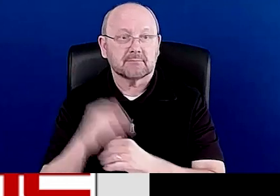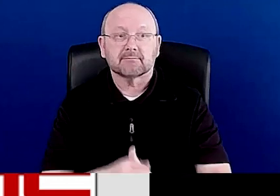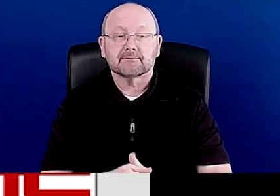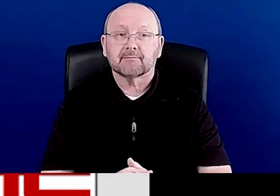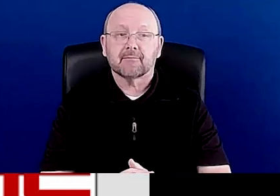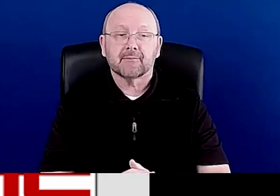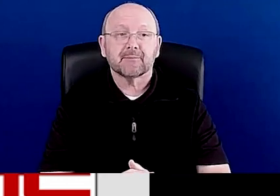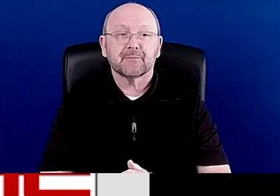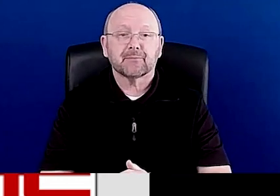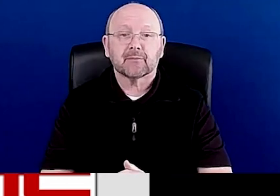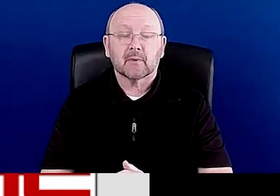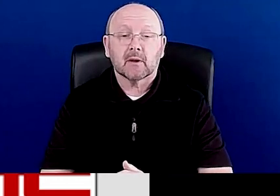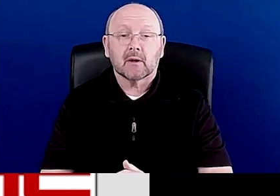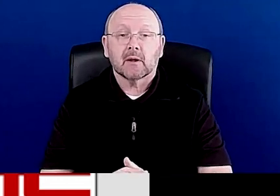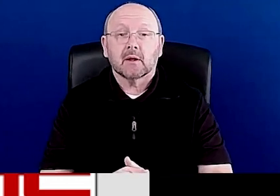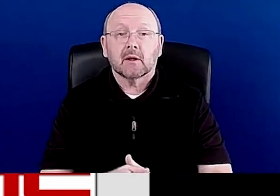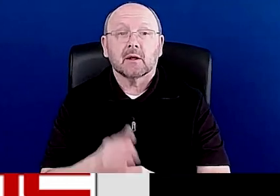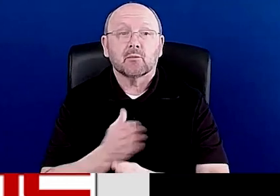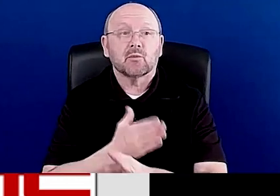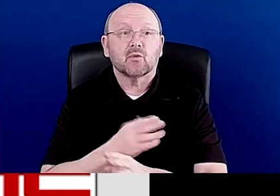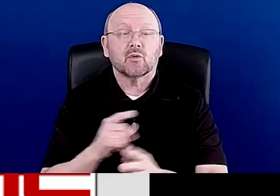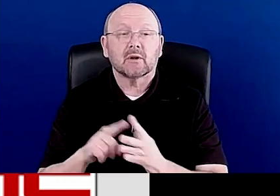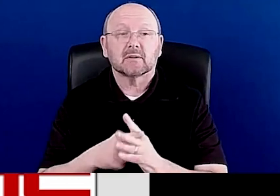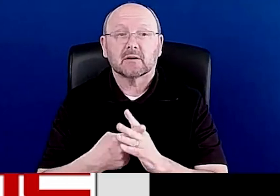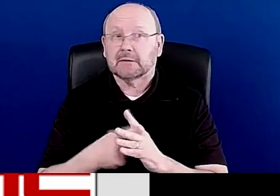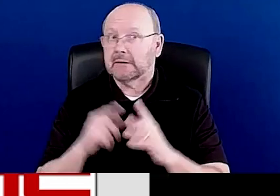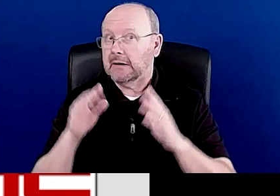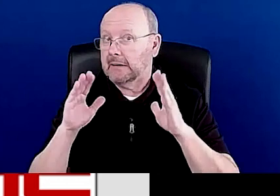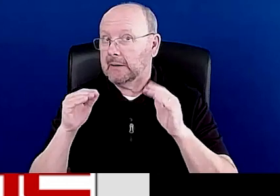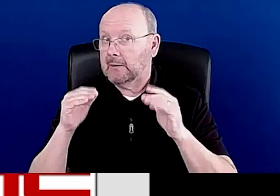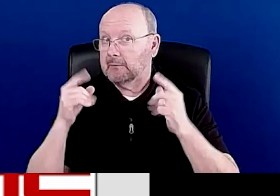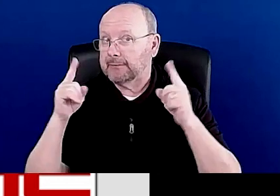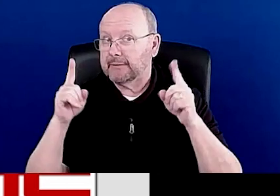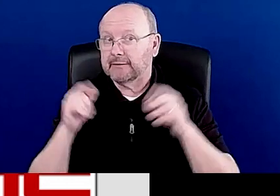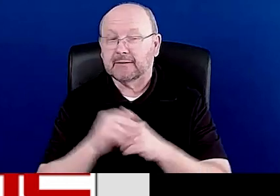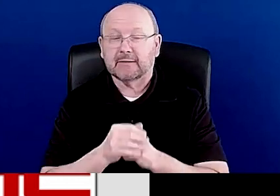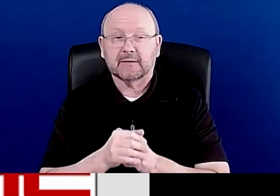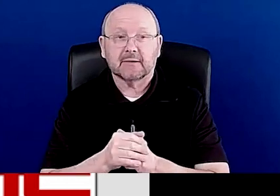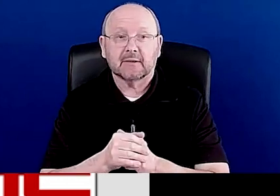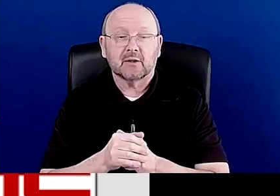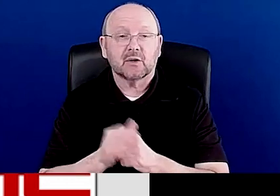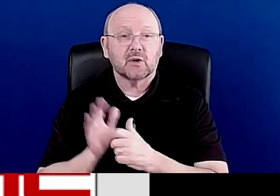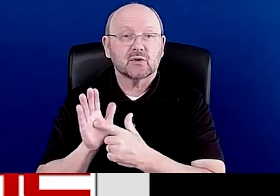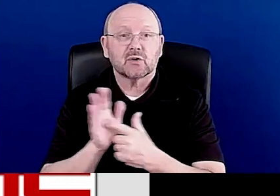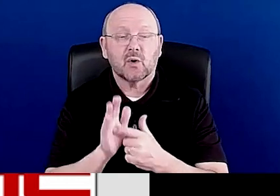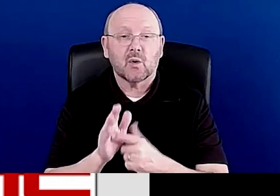So before I begin, hopefully this works, I want to share with you a